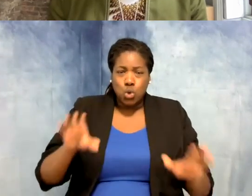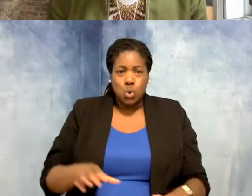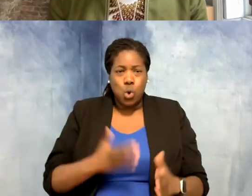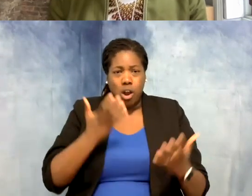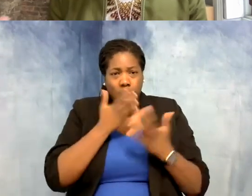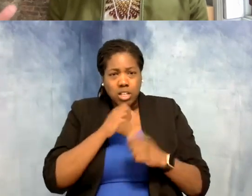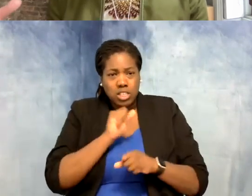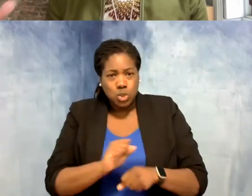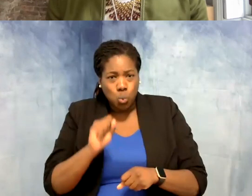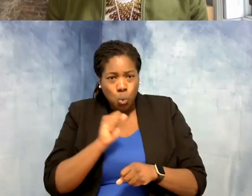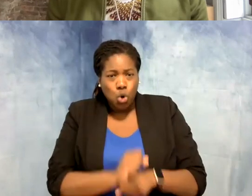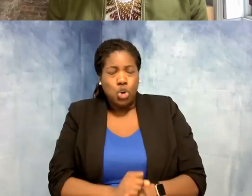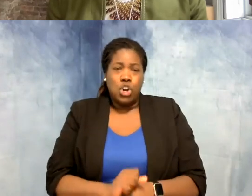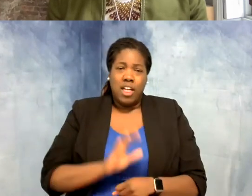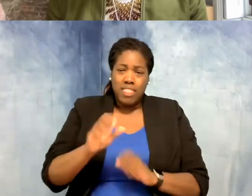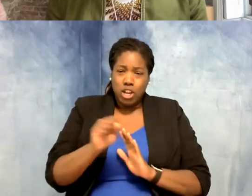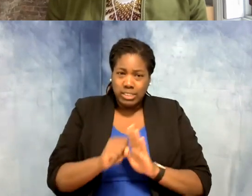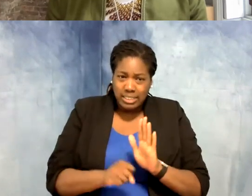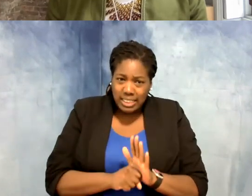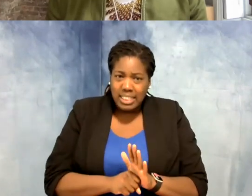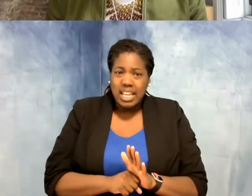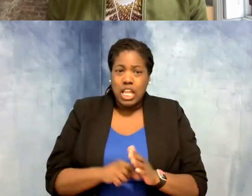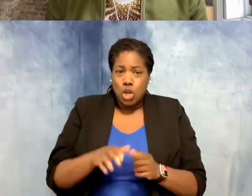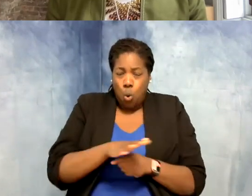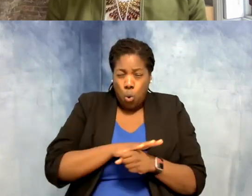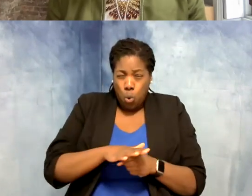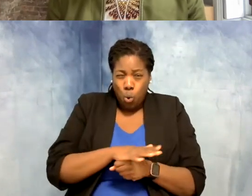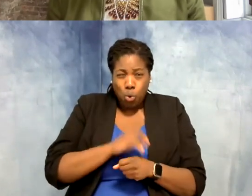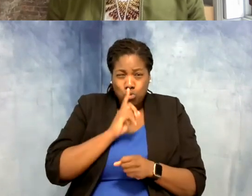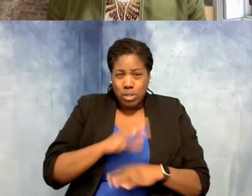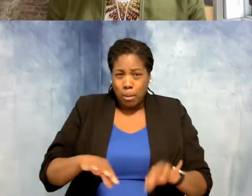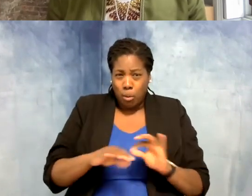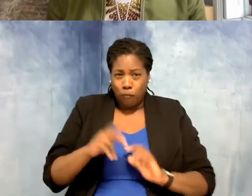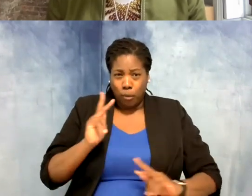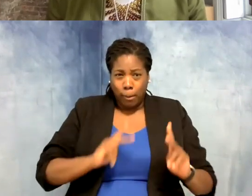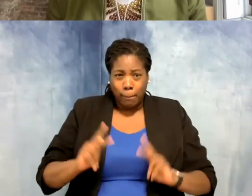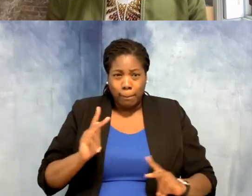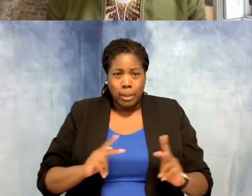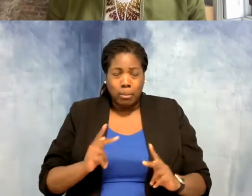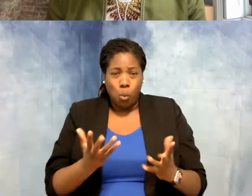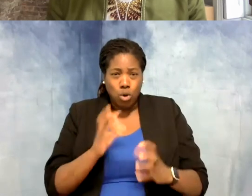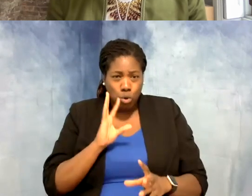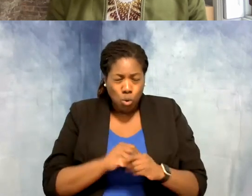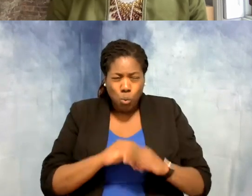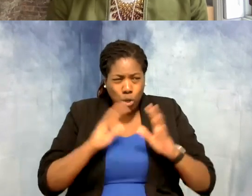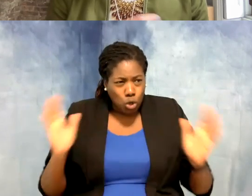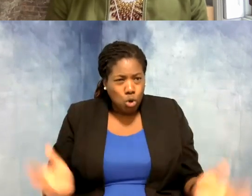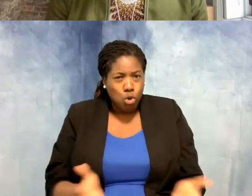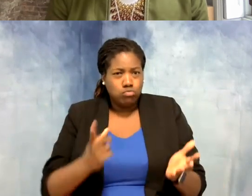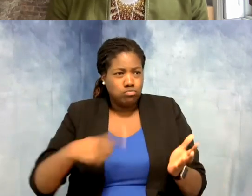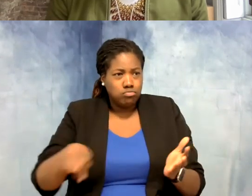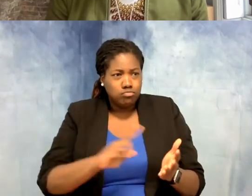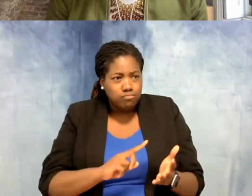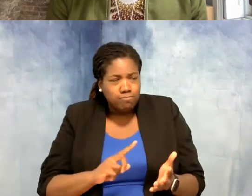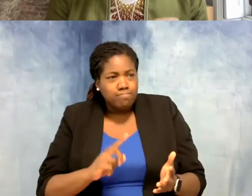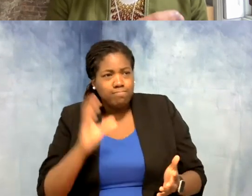in coalition in their states. And the local is so important for people who are looking to get involved. We encourage people to look